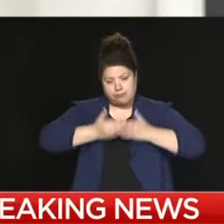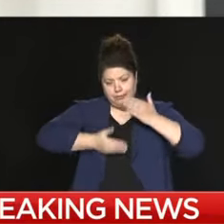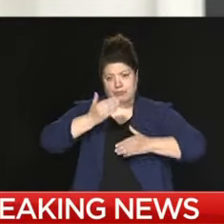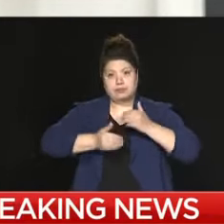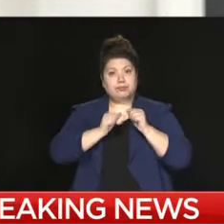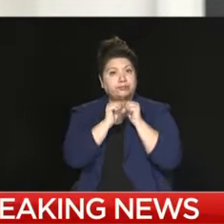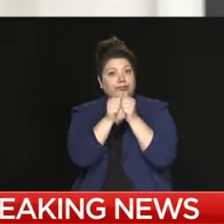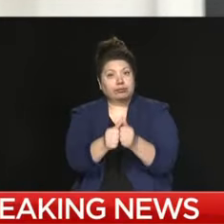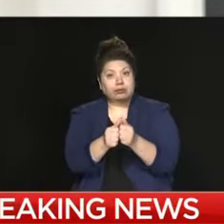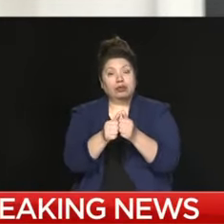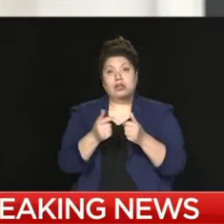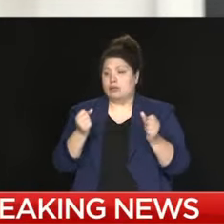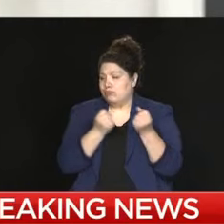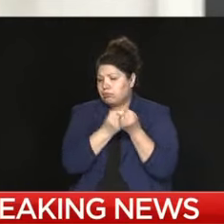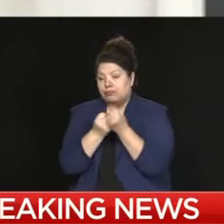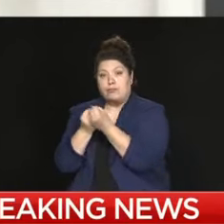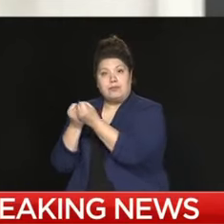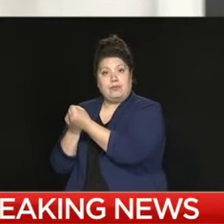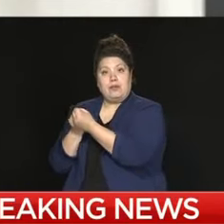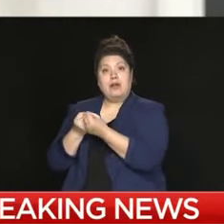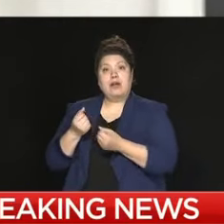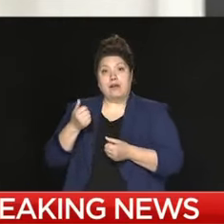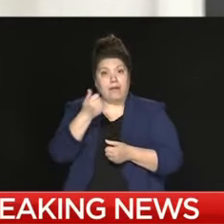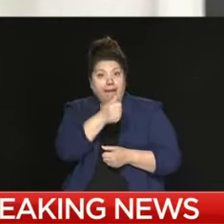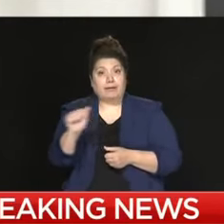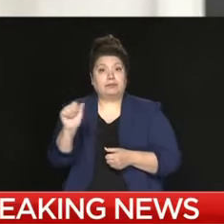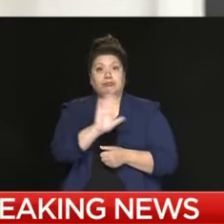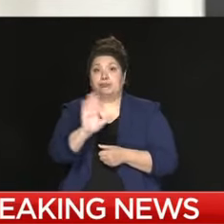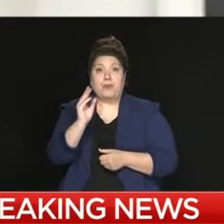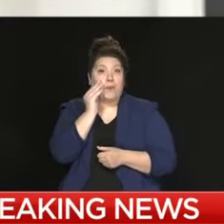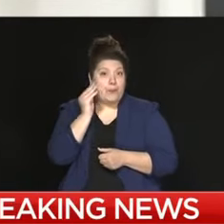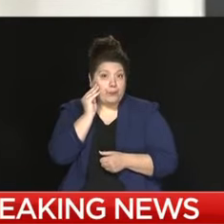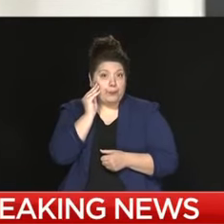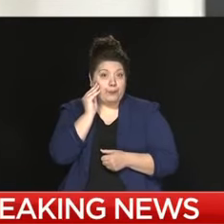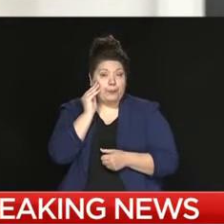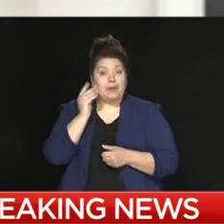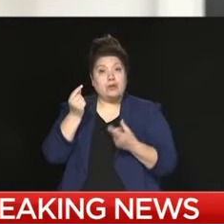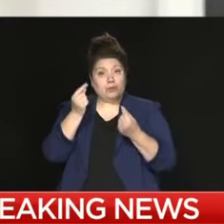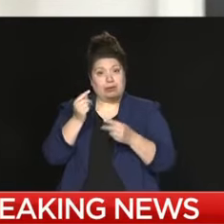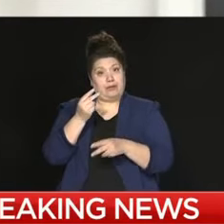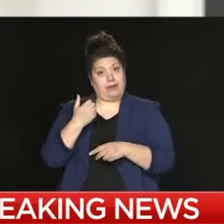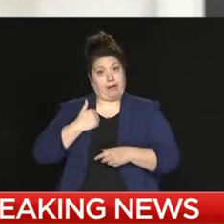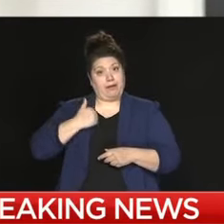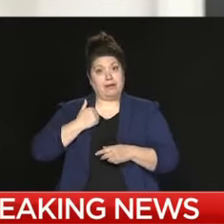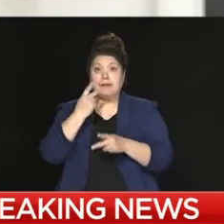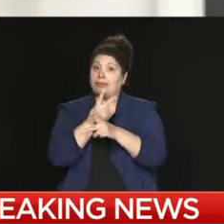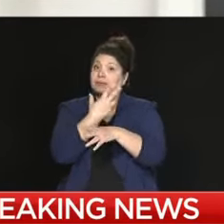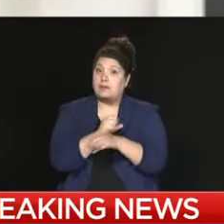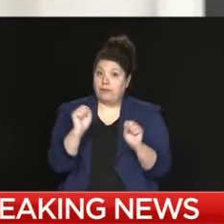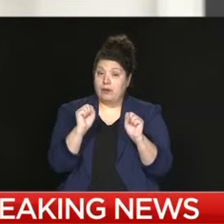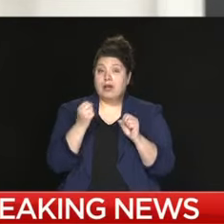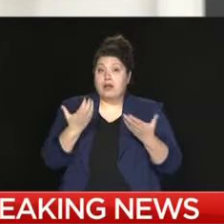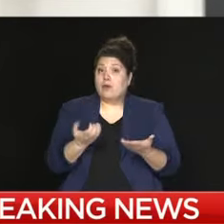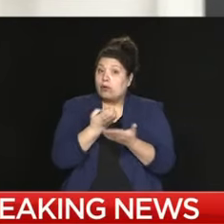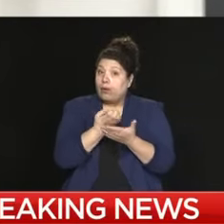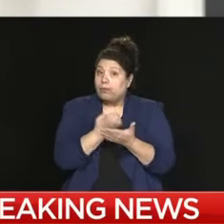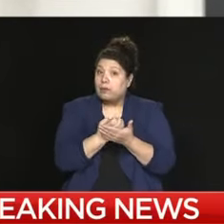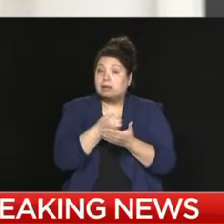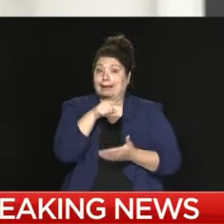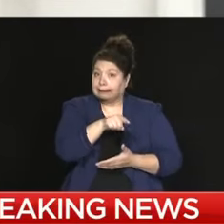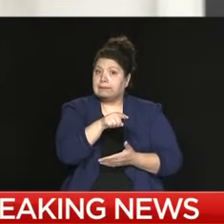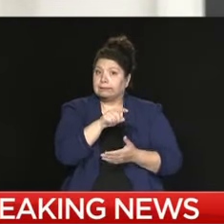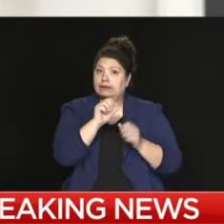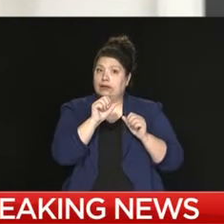necessary in every home across the country to be able to keep this country safe and to make sure we have an economy that